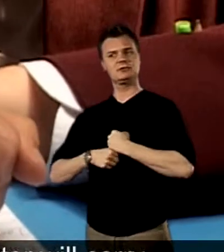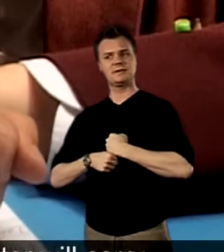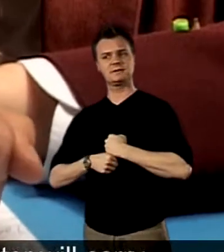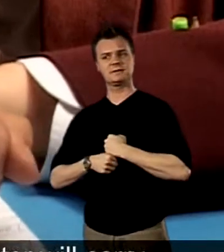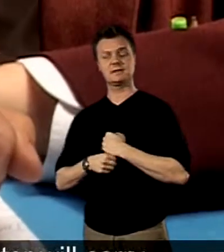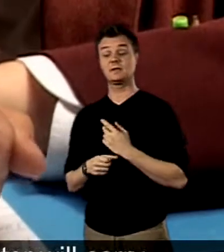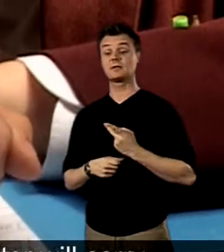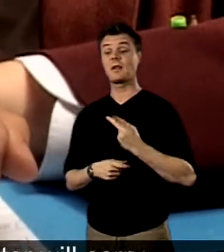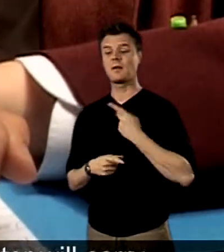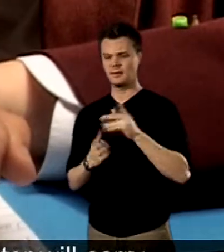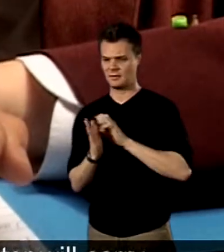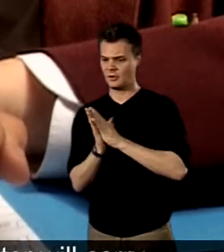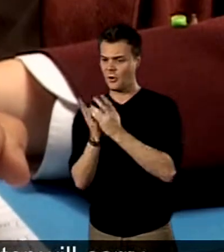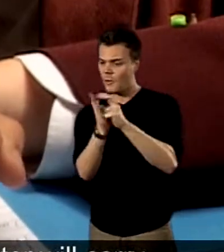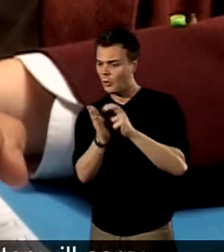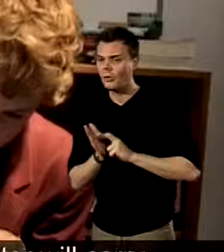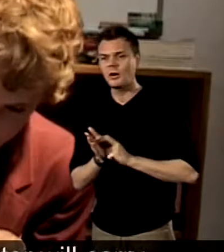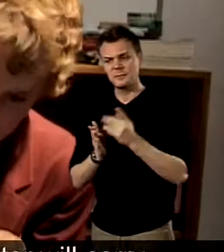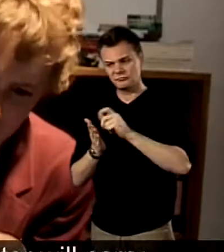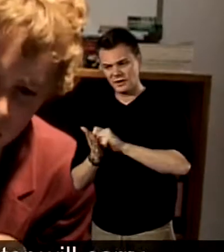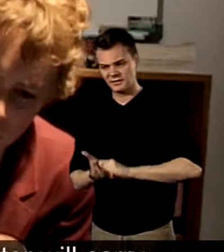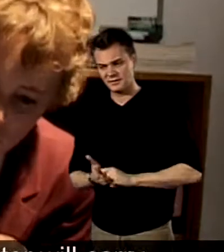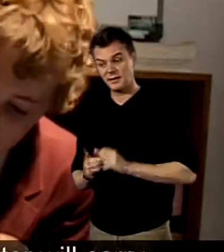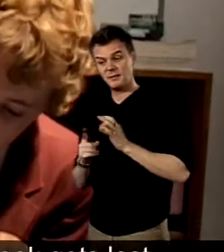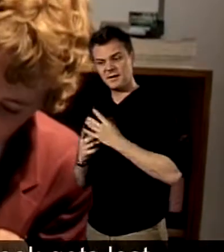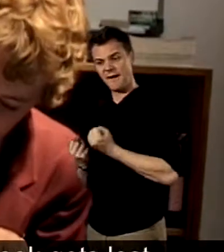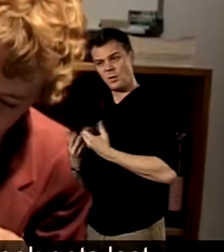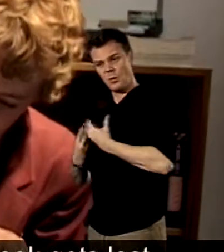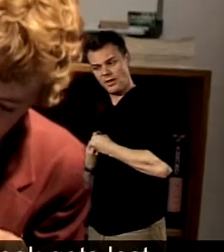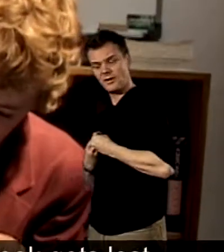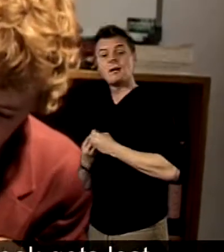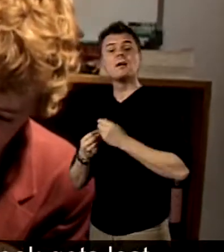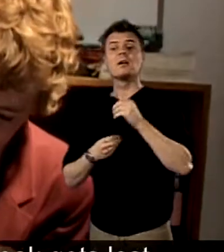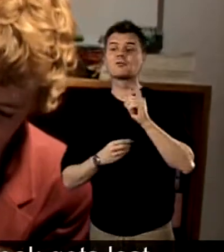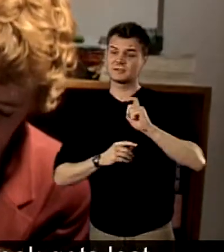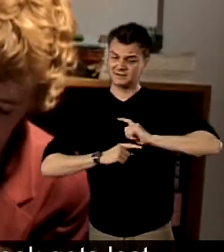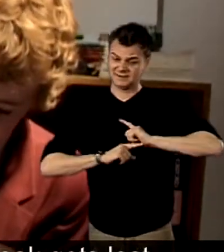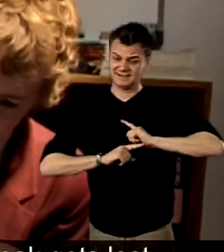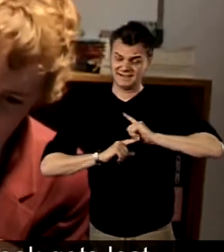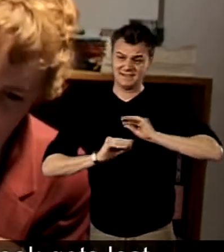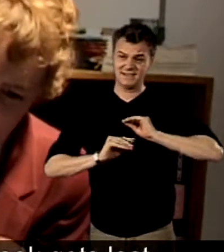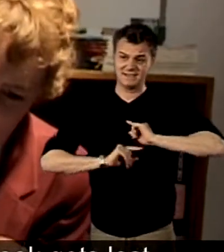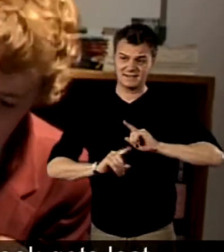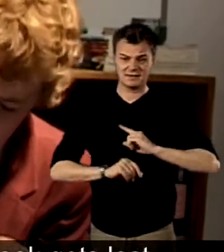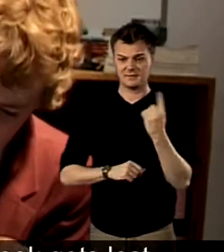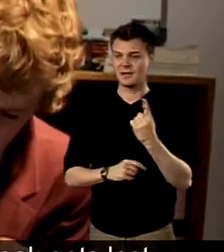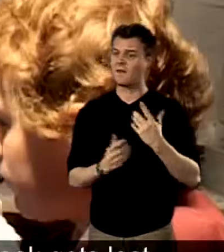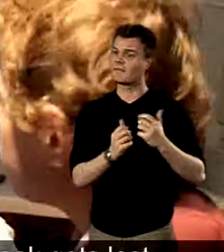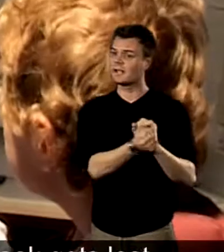camping notebook. Peter will carry his book with him, and Chris keeps a copy for reference and in case Peter's book gets